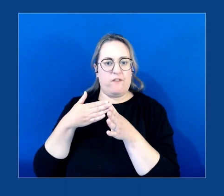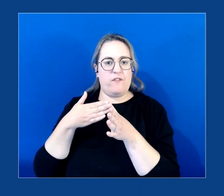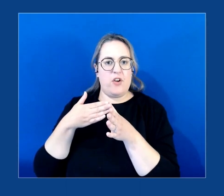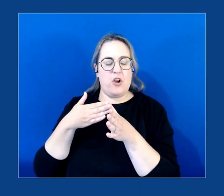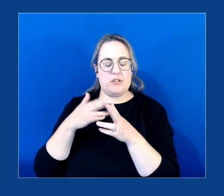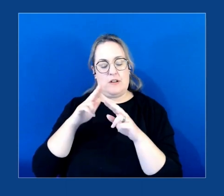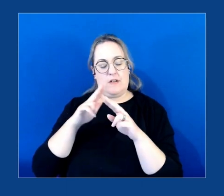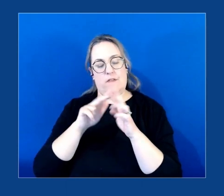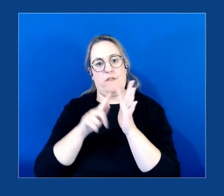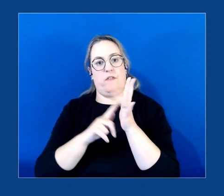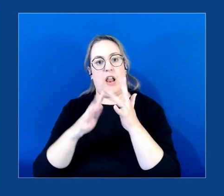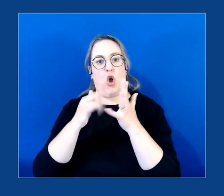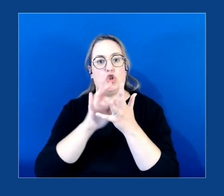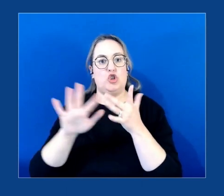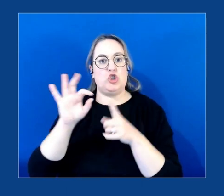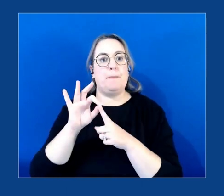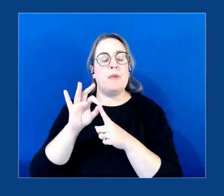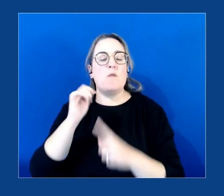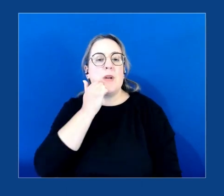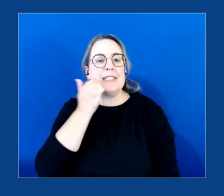Indigenous fellowship that recognized